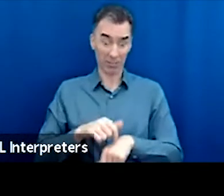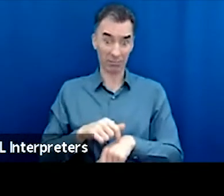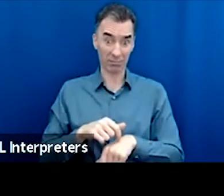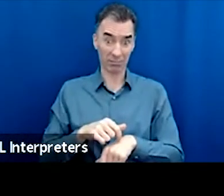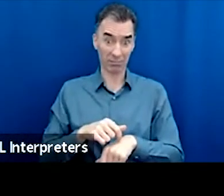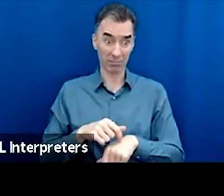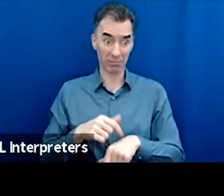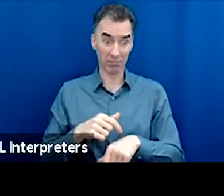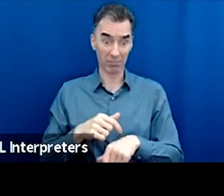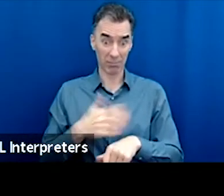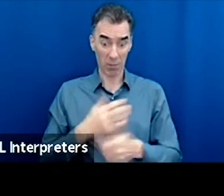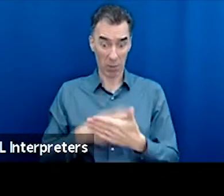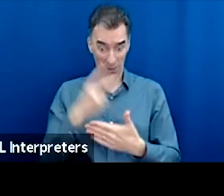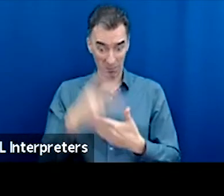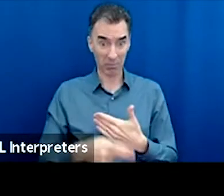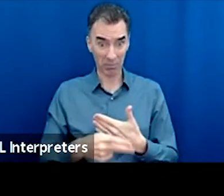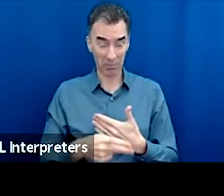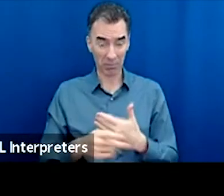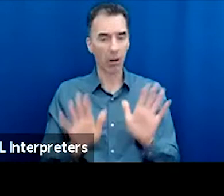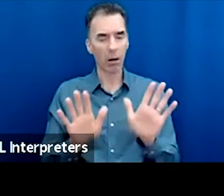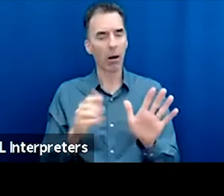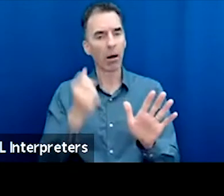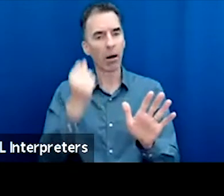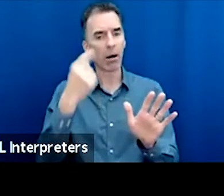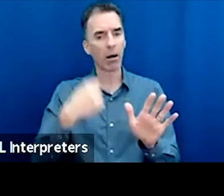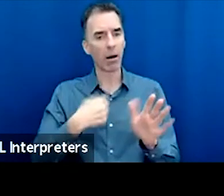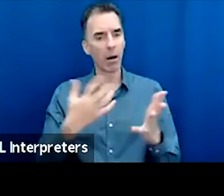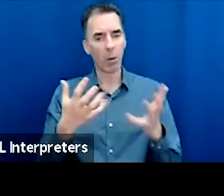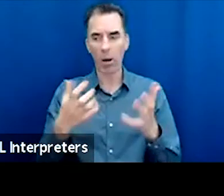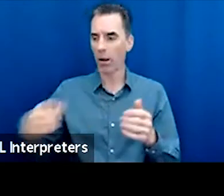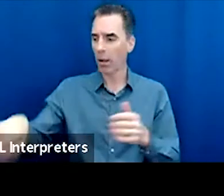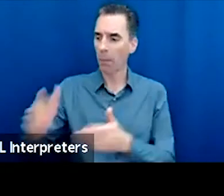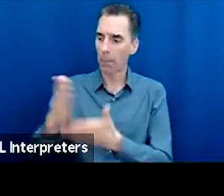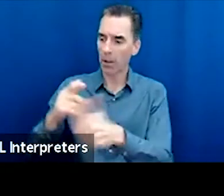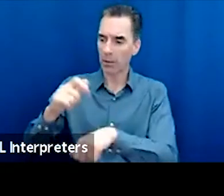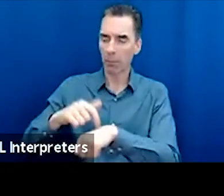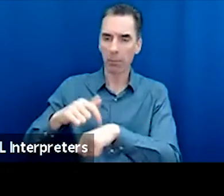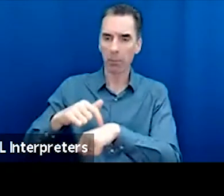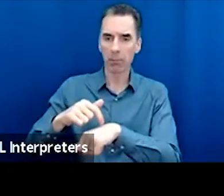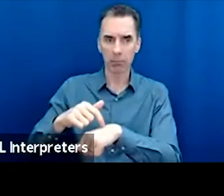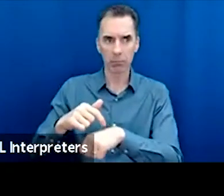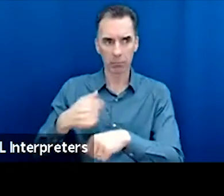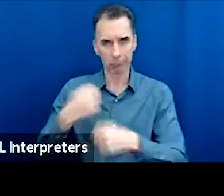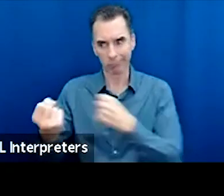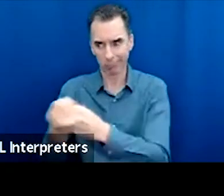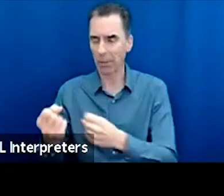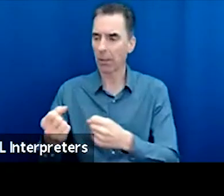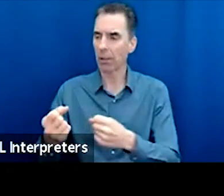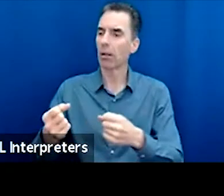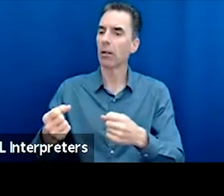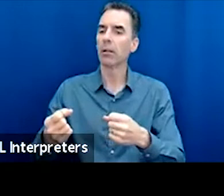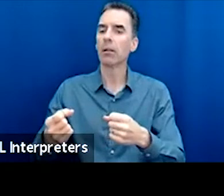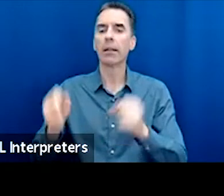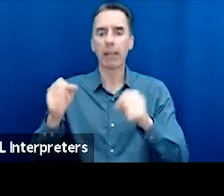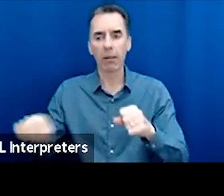my program, but I want to make sure that I provide my part-timers with every opportunity to get every benefit they're entitled to.